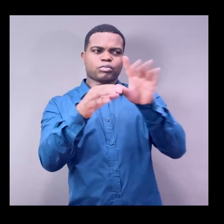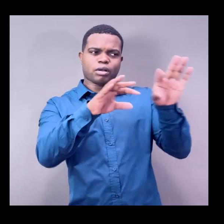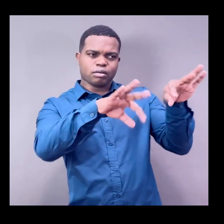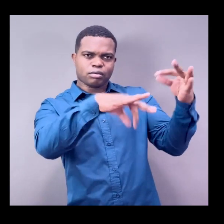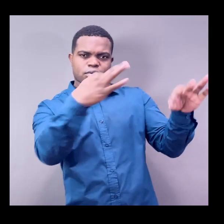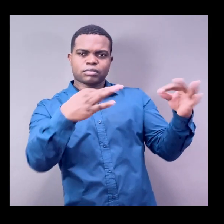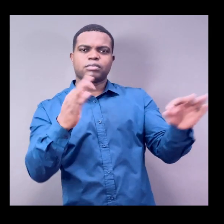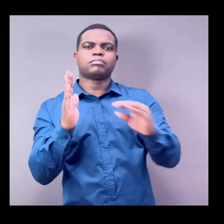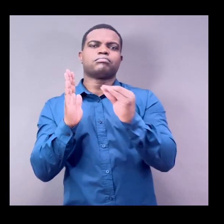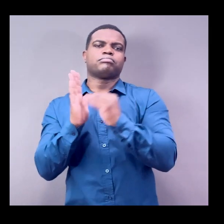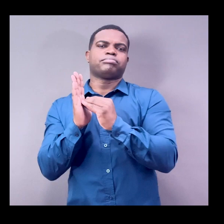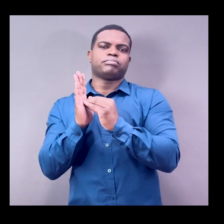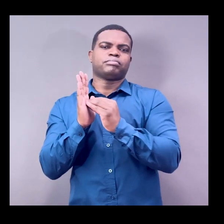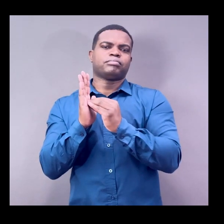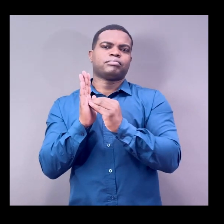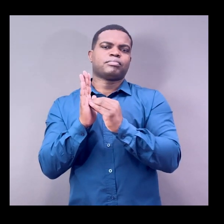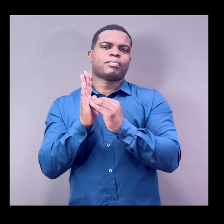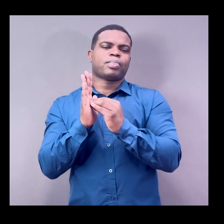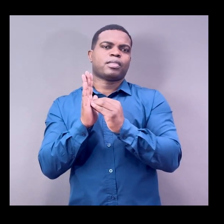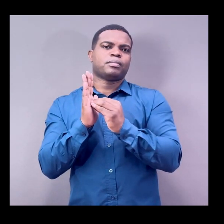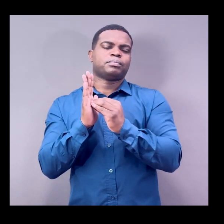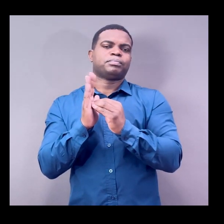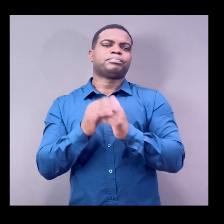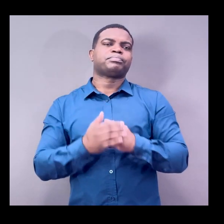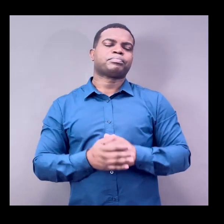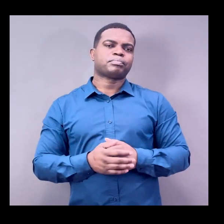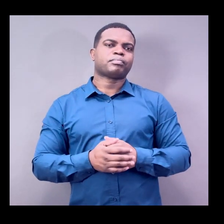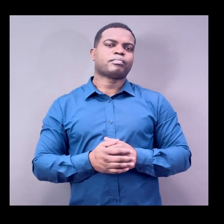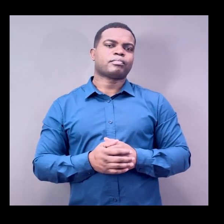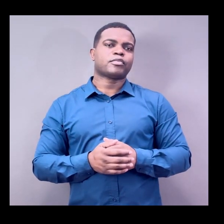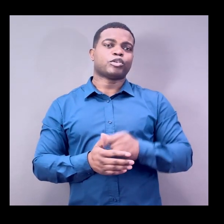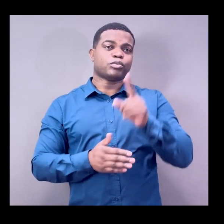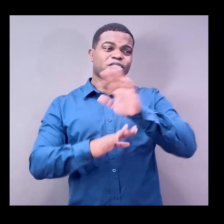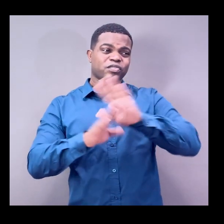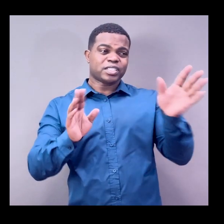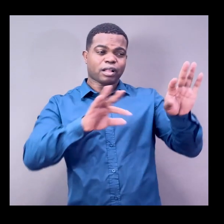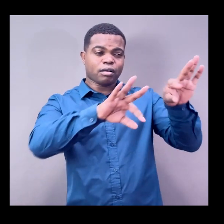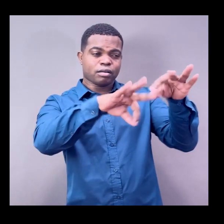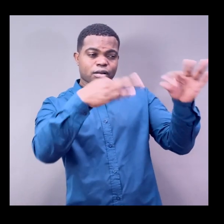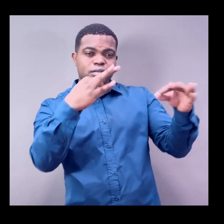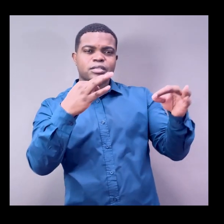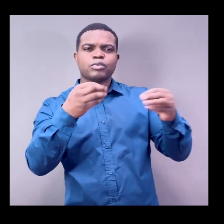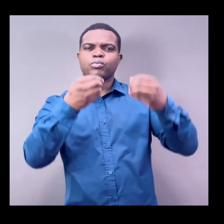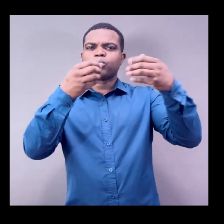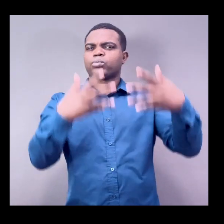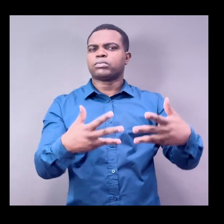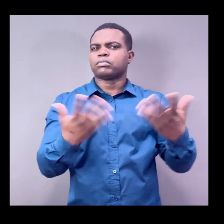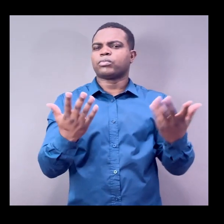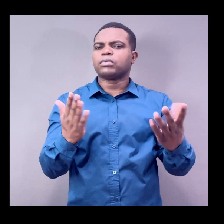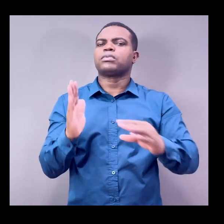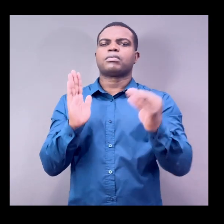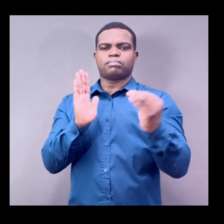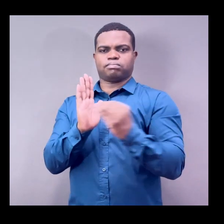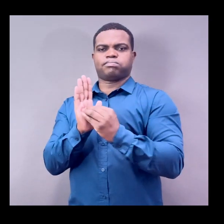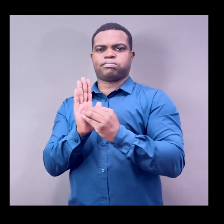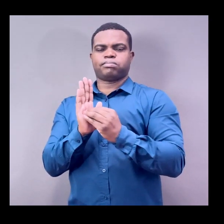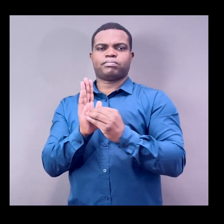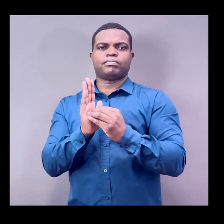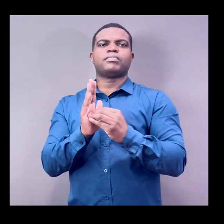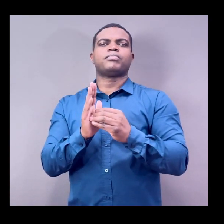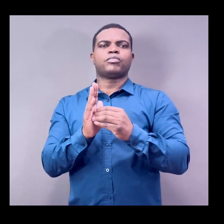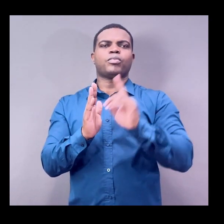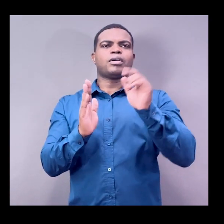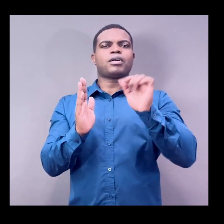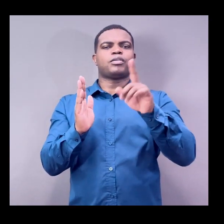So here you must have your result of your stakeholder analysis here. What's not necessarily result, but what you are going to